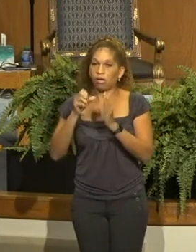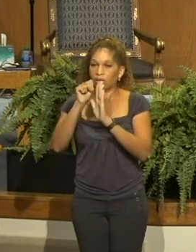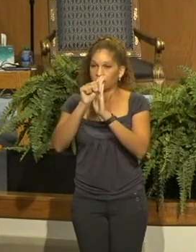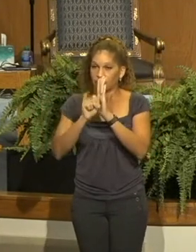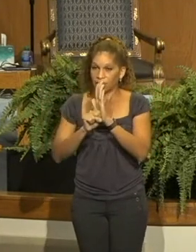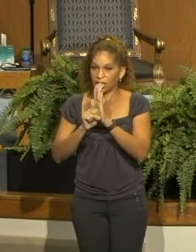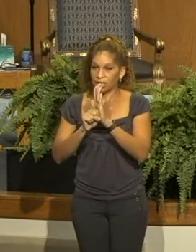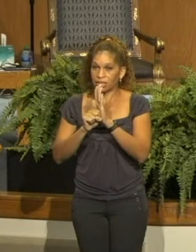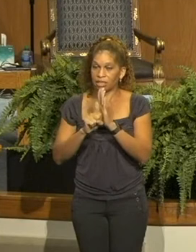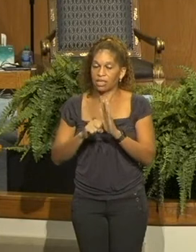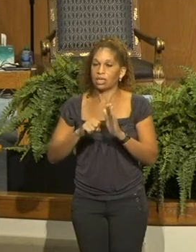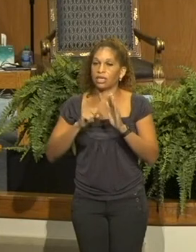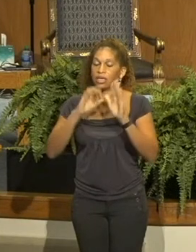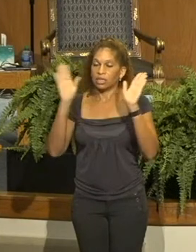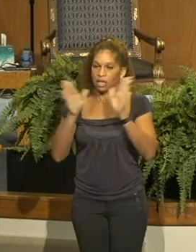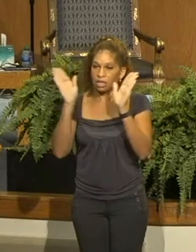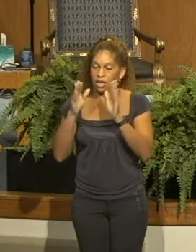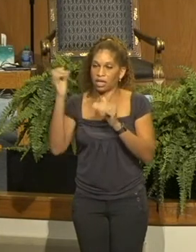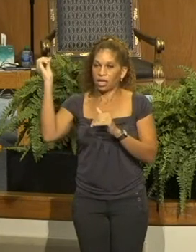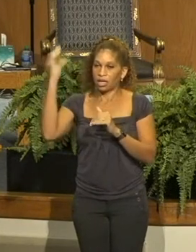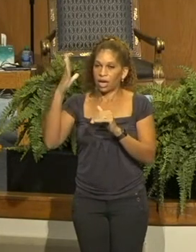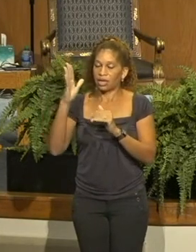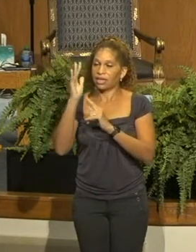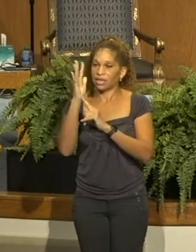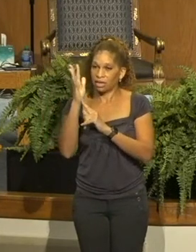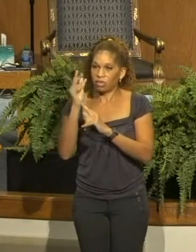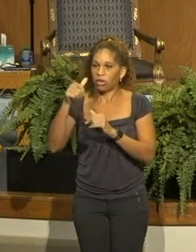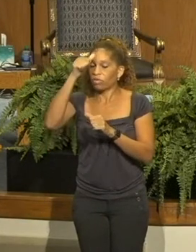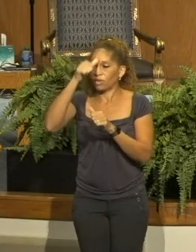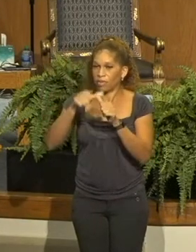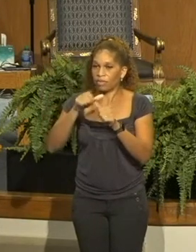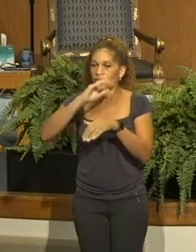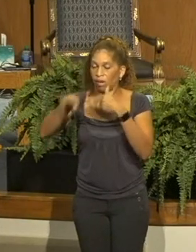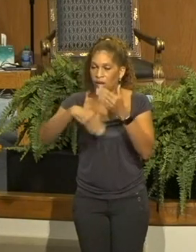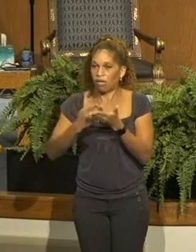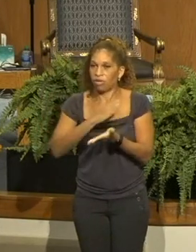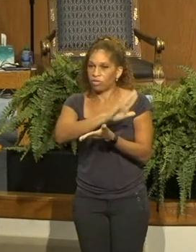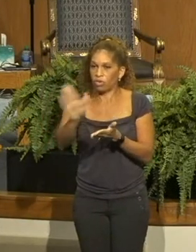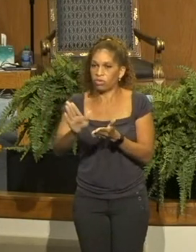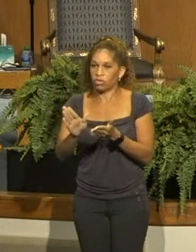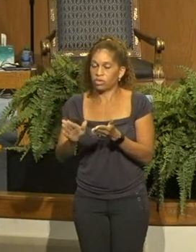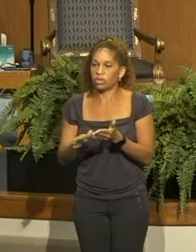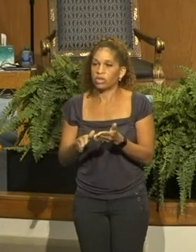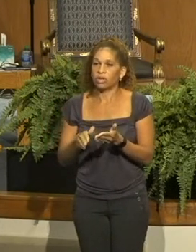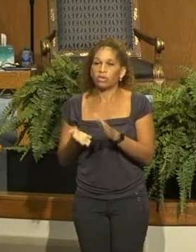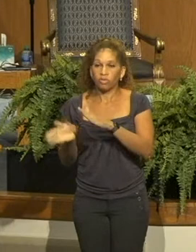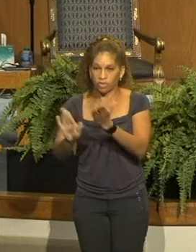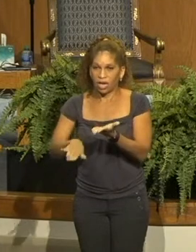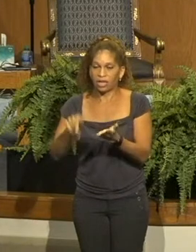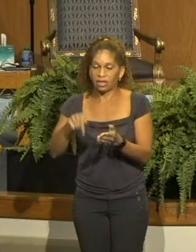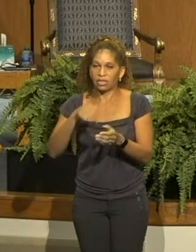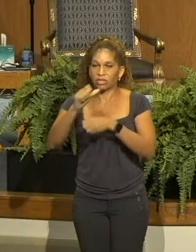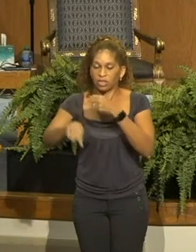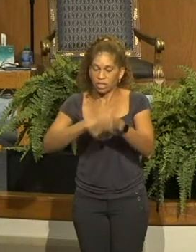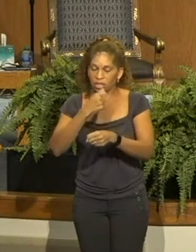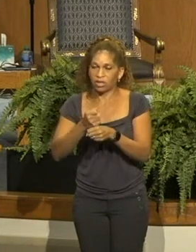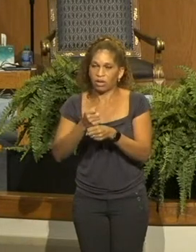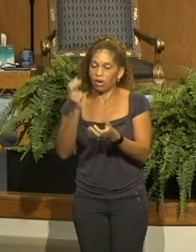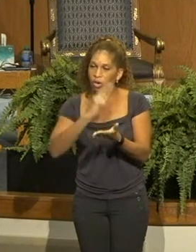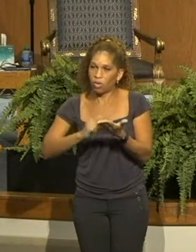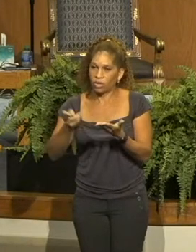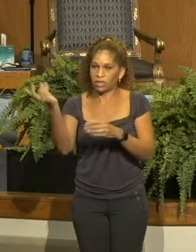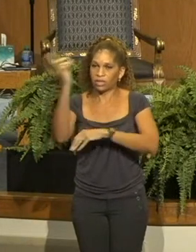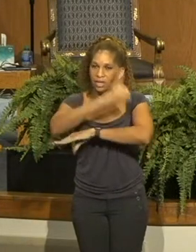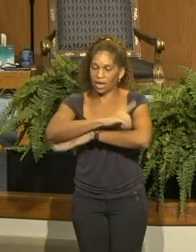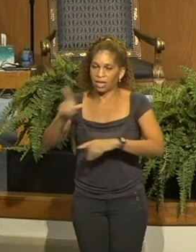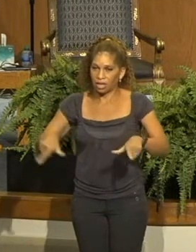our opportunity to light a candle in remembrance of all of those who have gone on to glory this year. It's a very high and holy day in the life